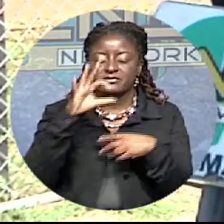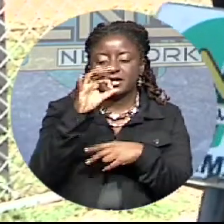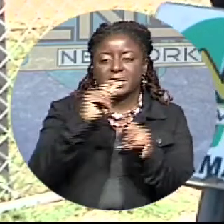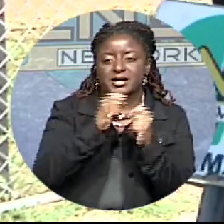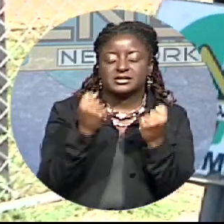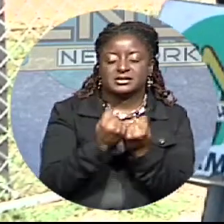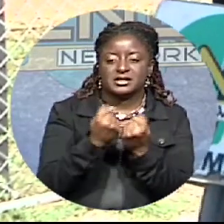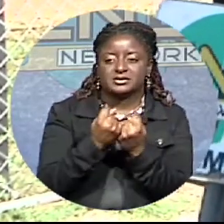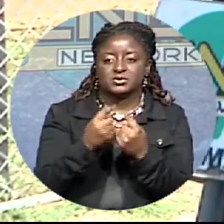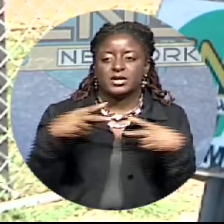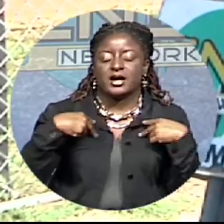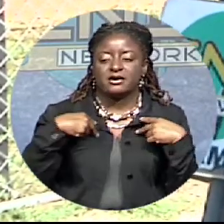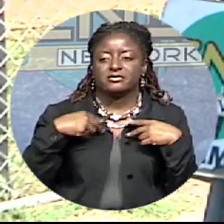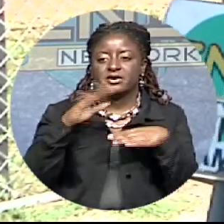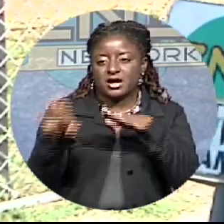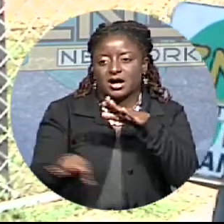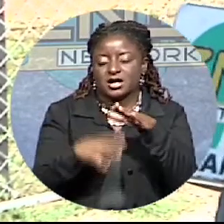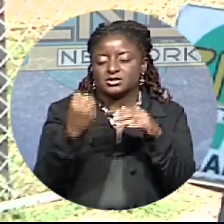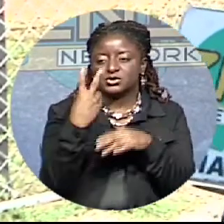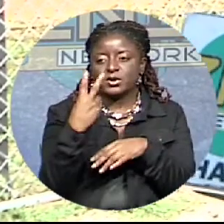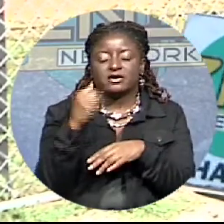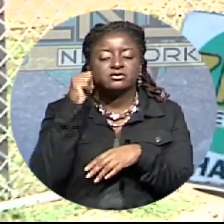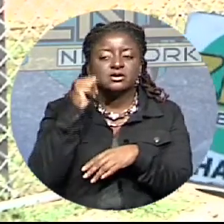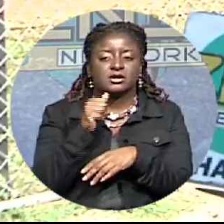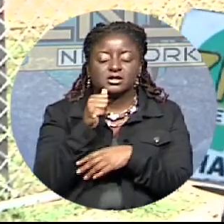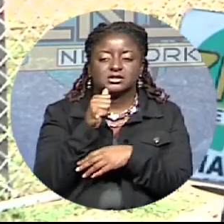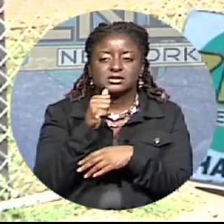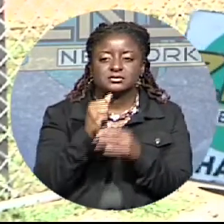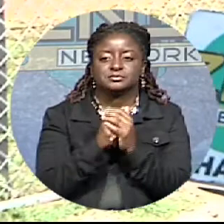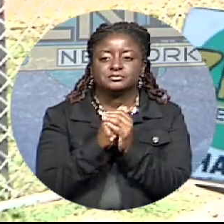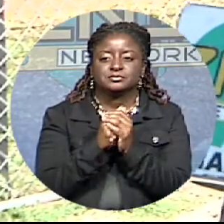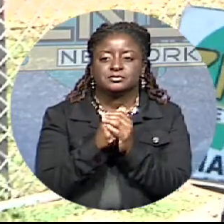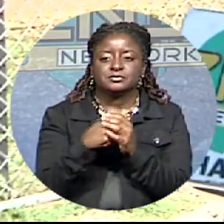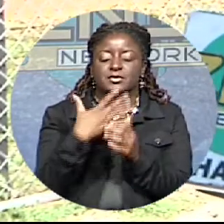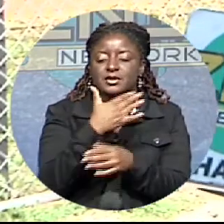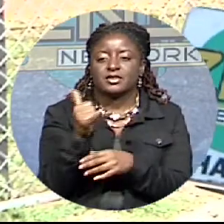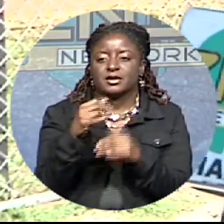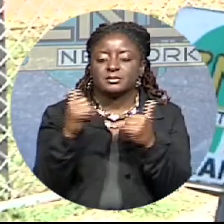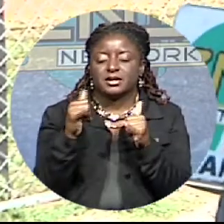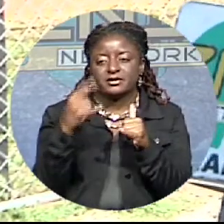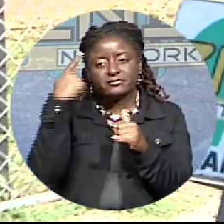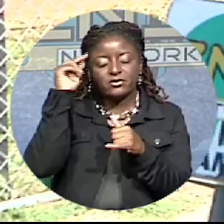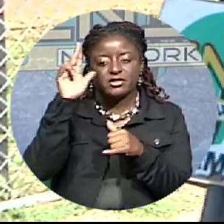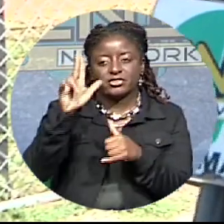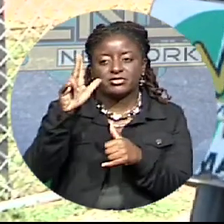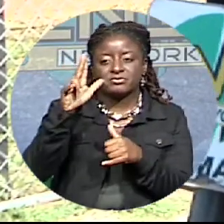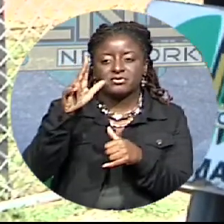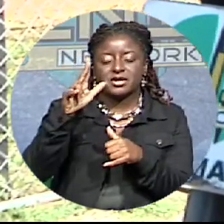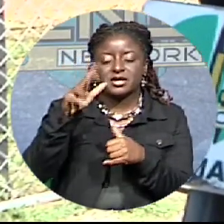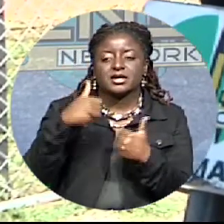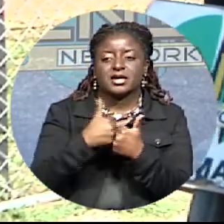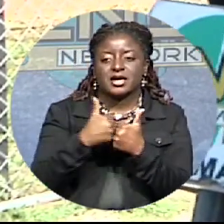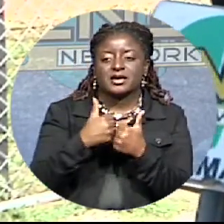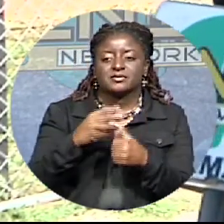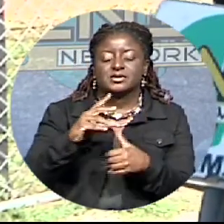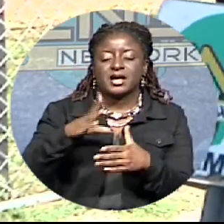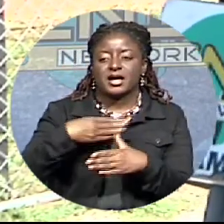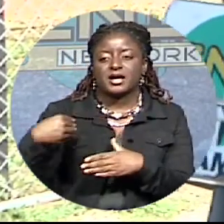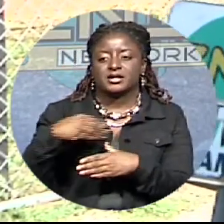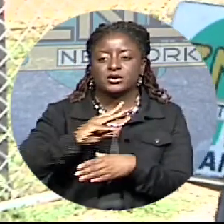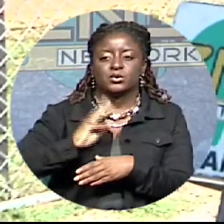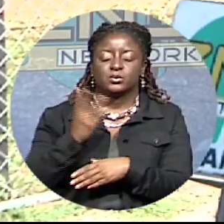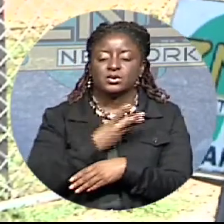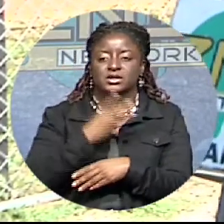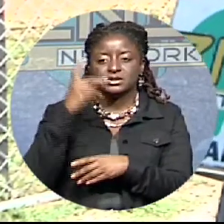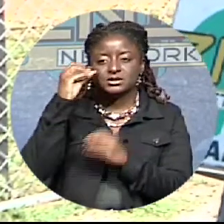have an under 12, just girls under 12, and we play for 3 innings, and then we go ahead and teach them the fundamentals for